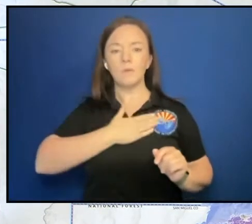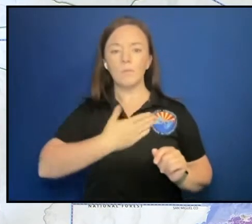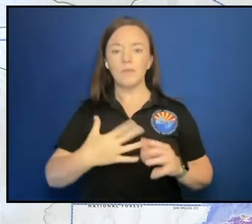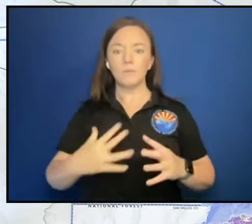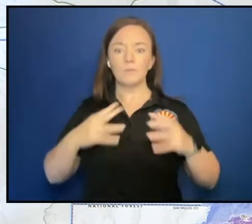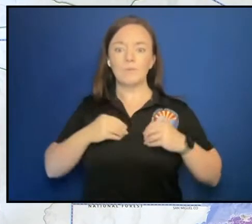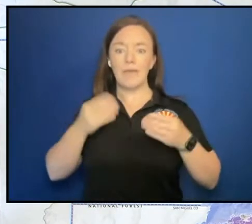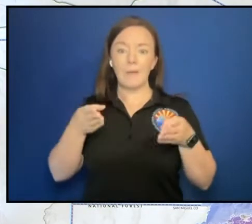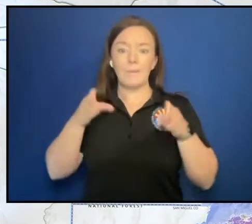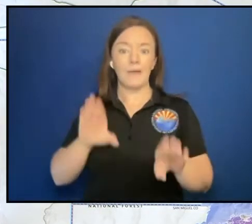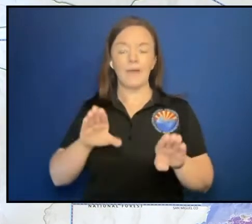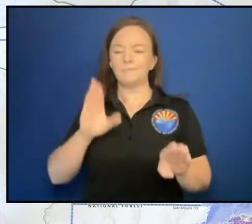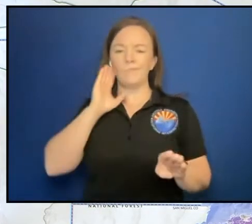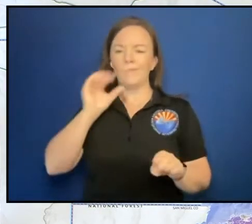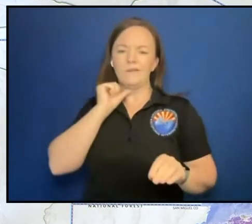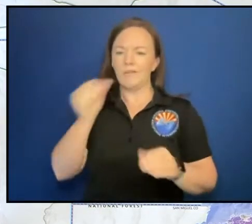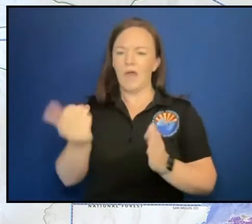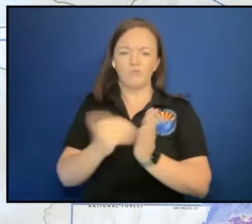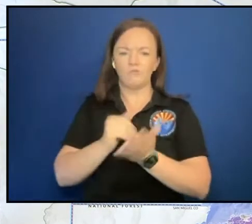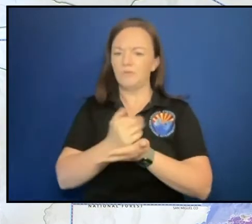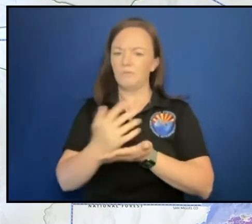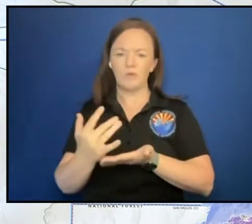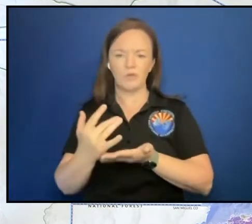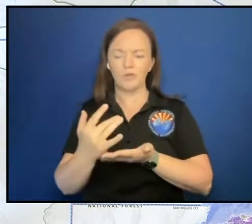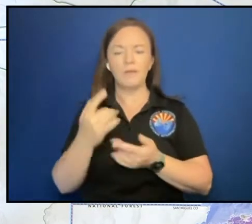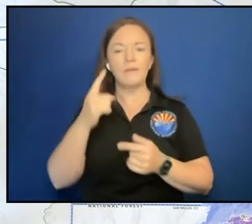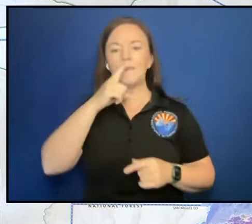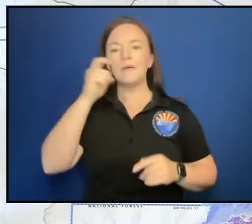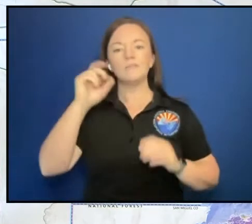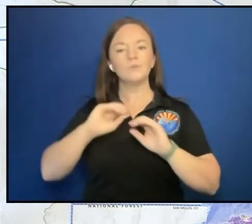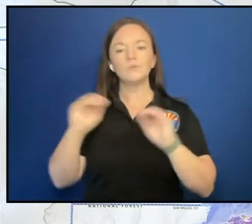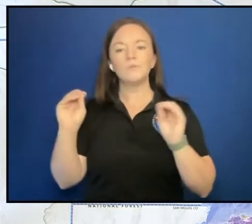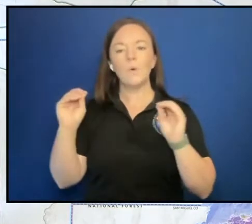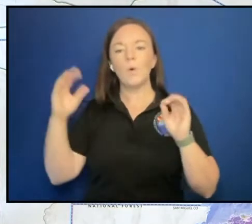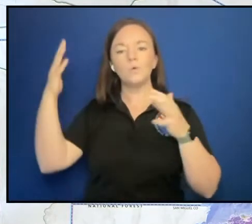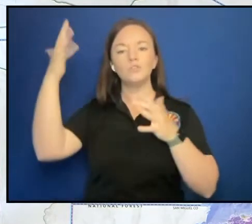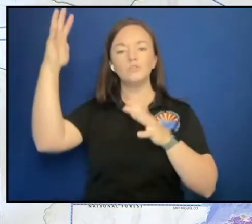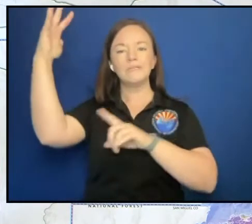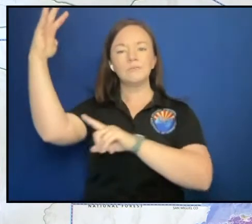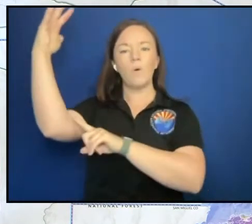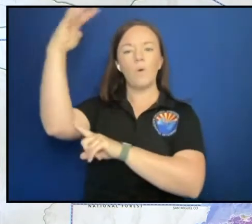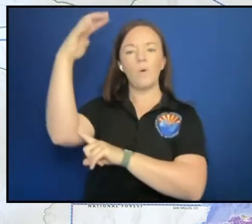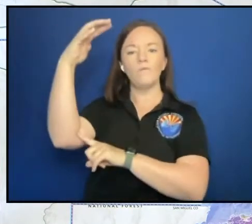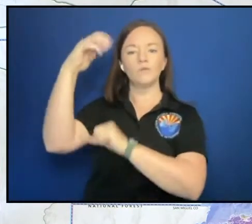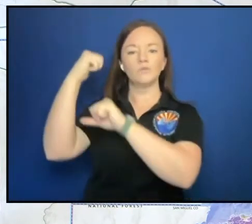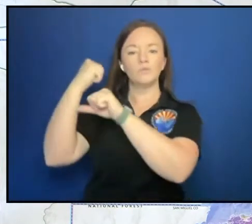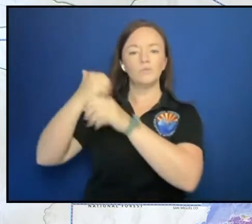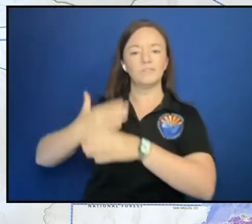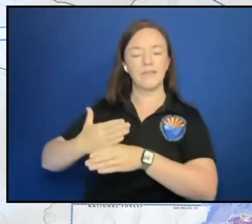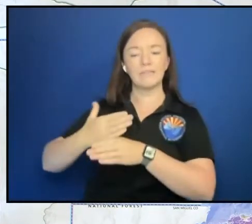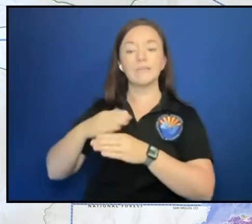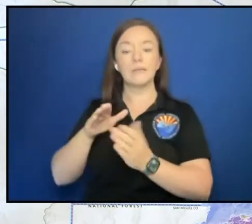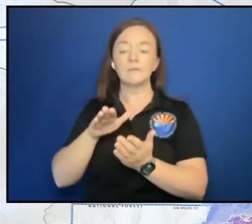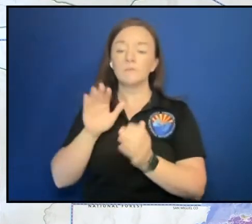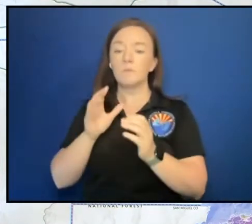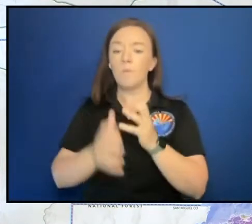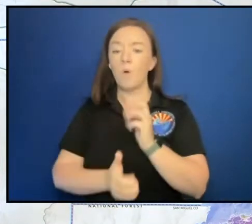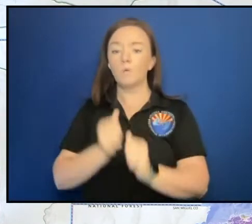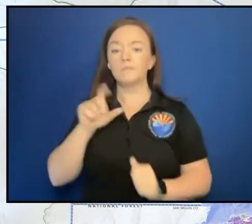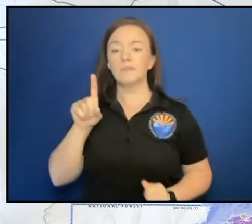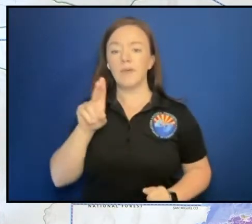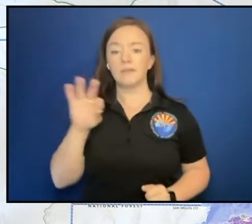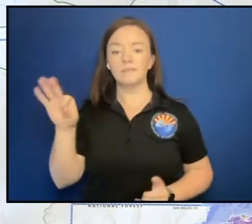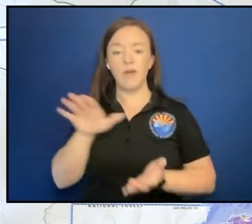that it doesn't exist in there, because there's not a canopy over it to protect it, and it was the duff primarily, so the organic material that was